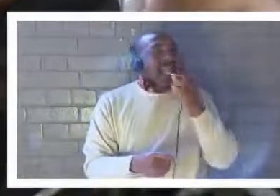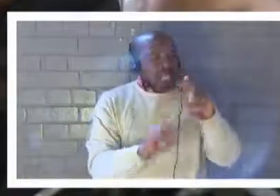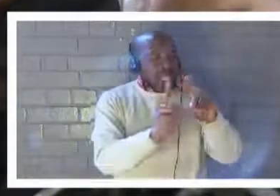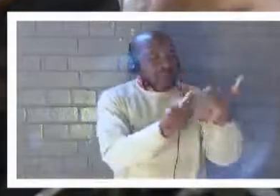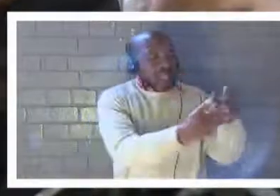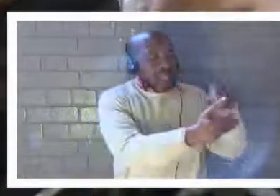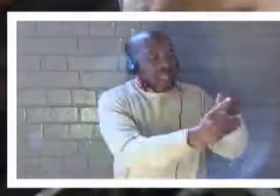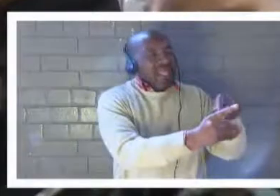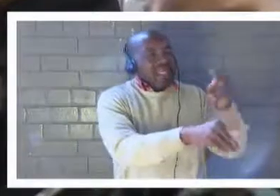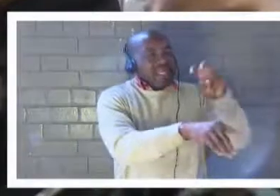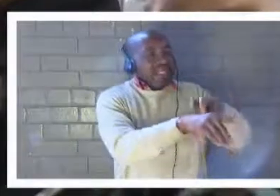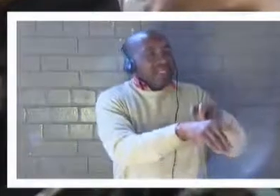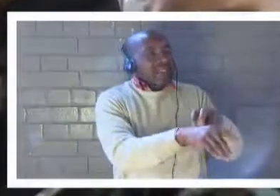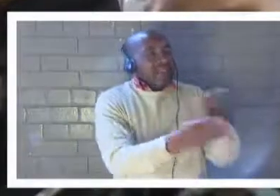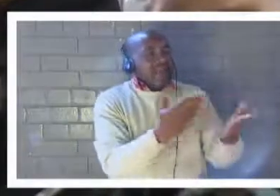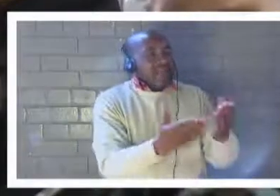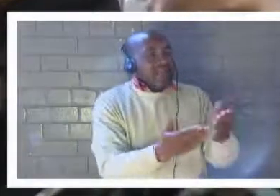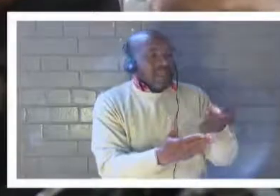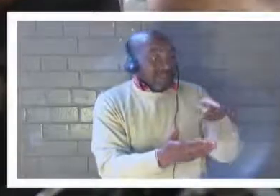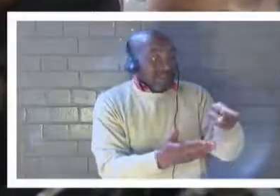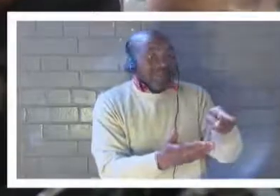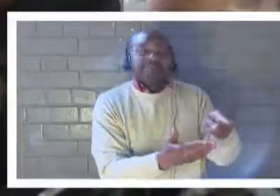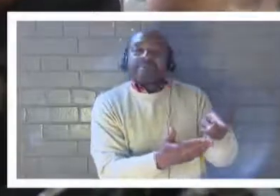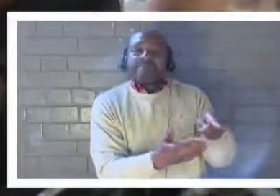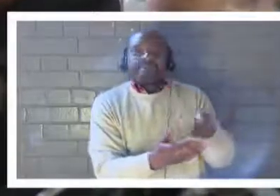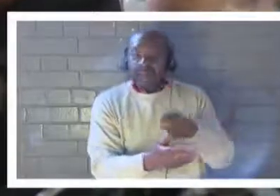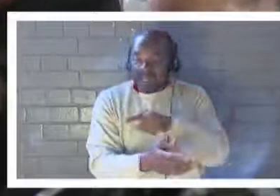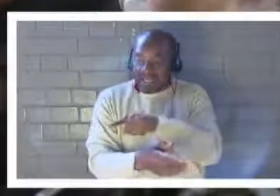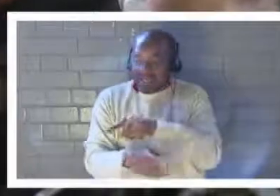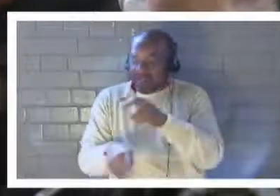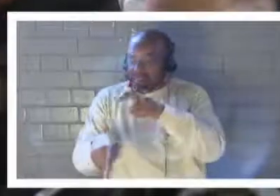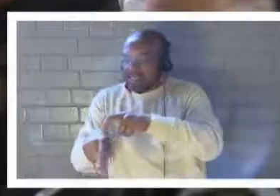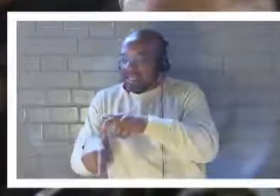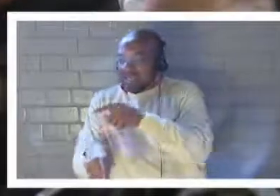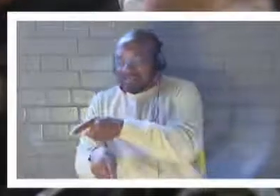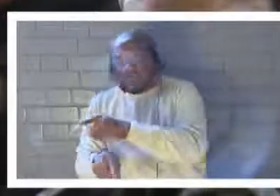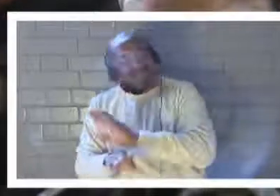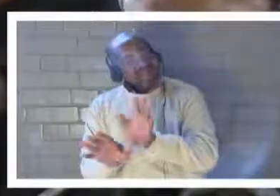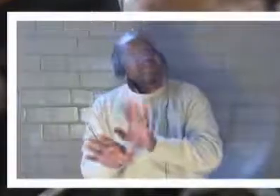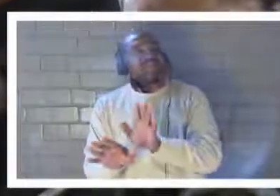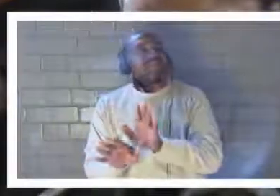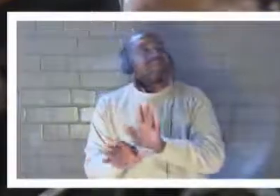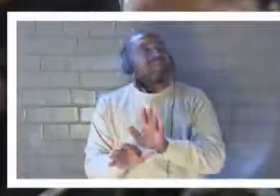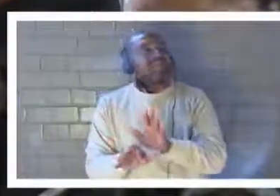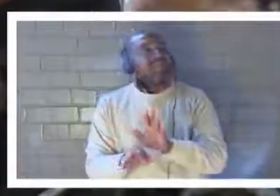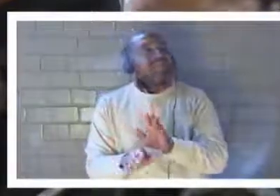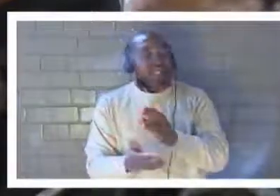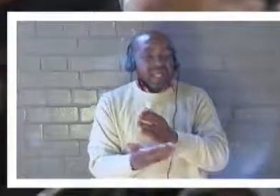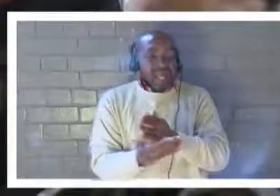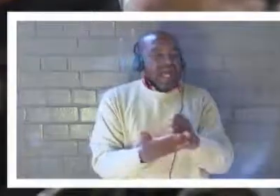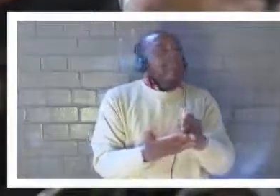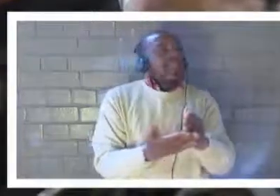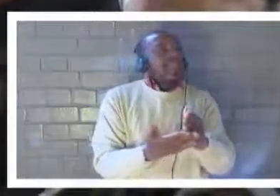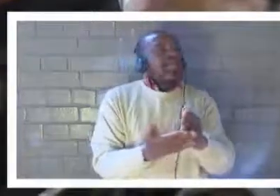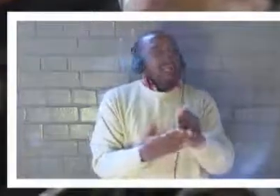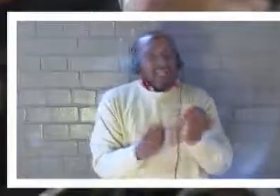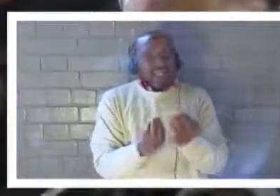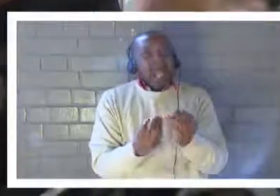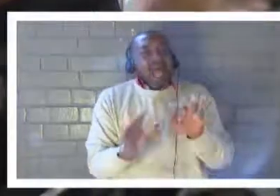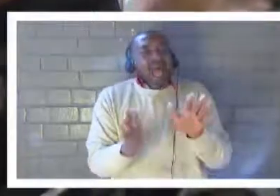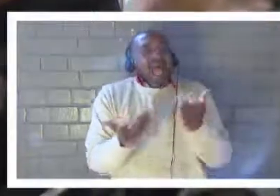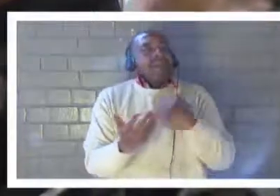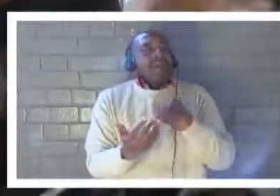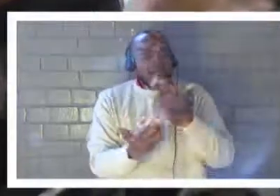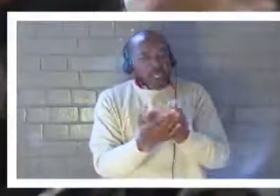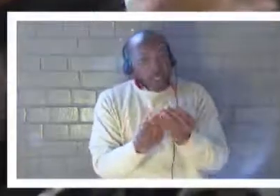one is the issue of the solutions, and another solution is capacitate the staff